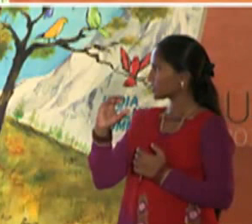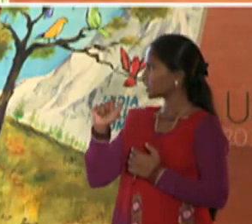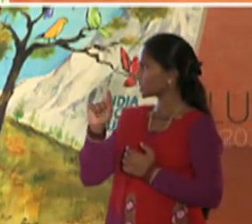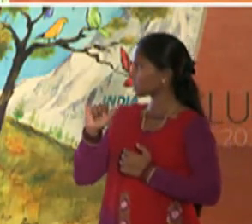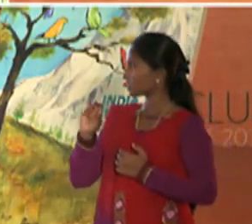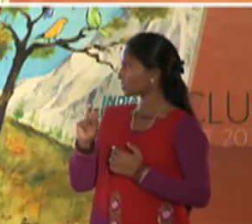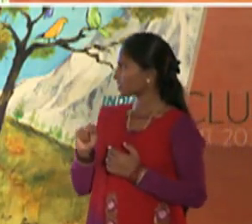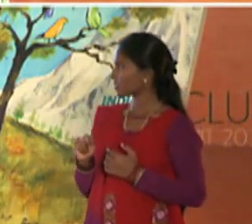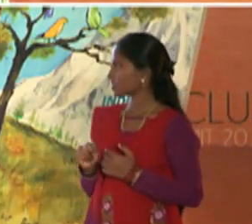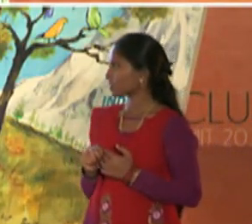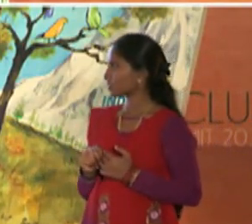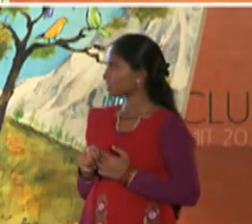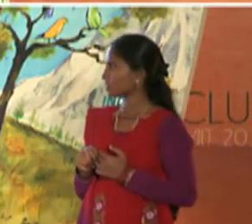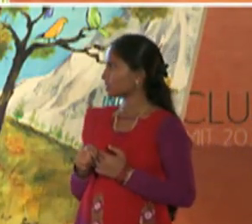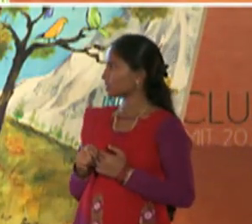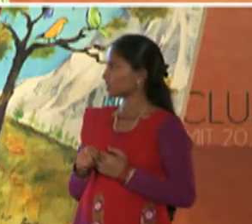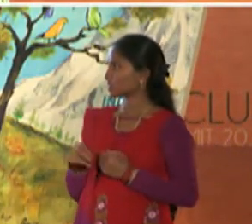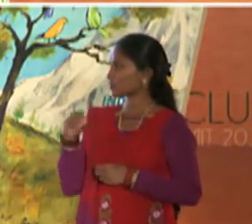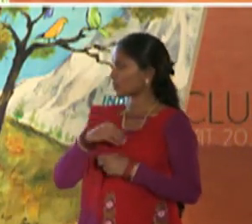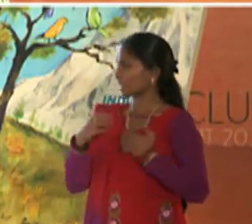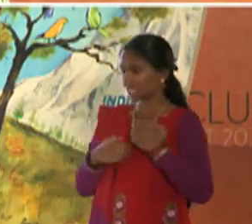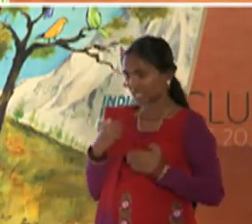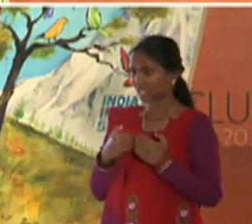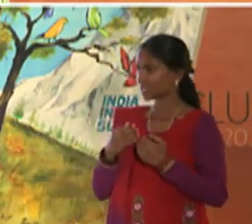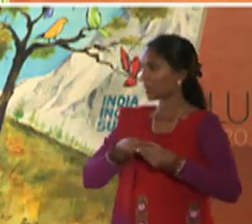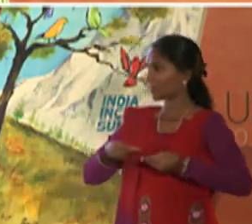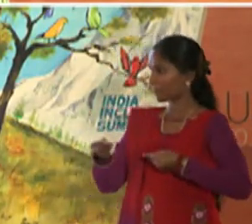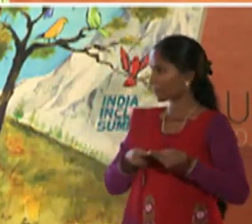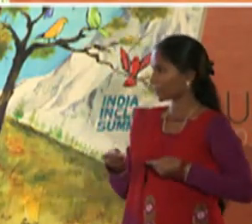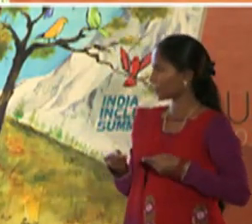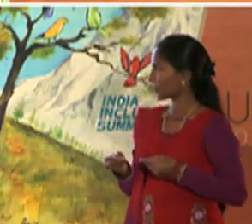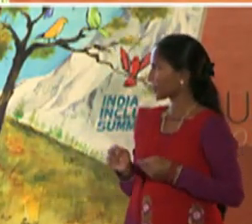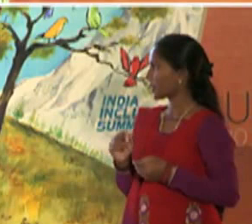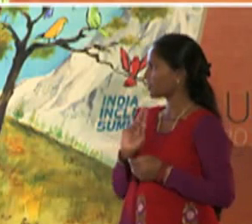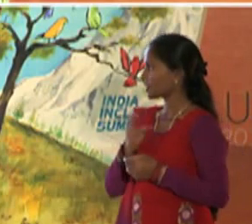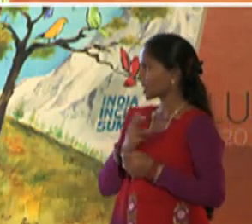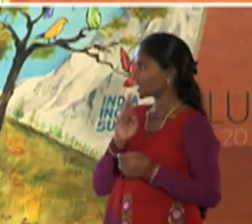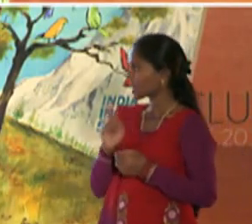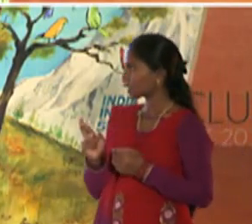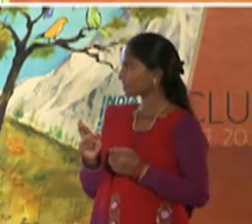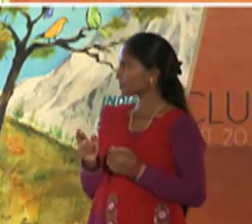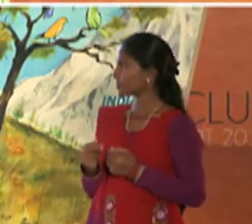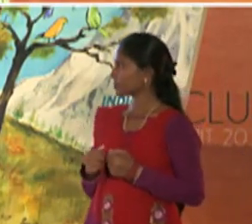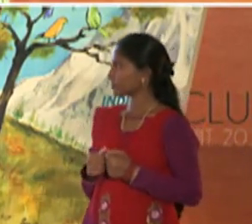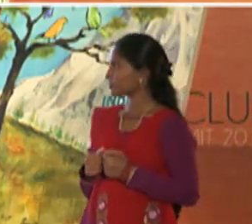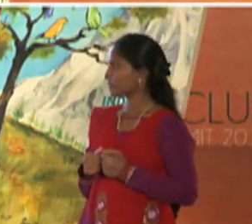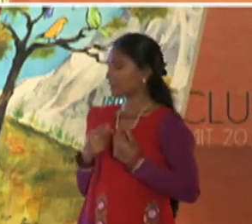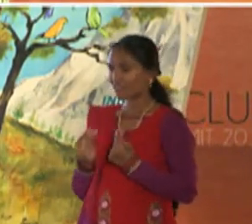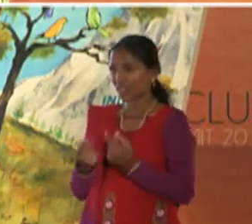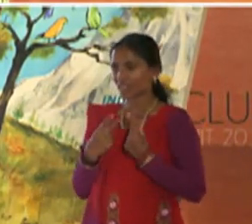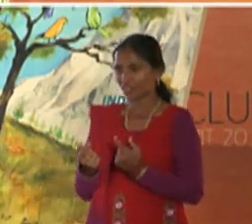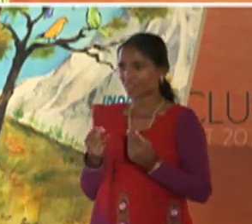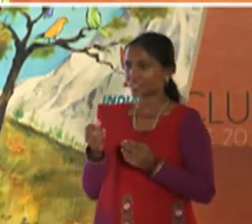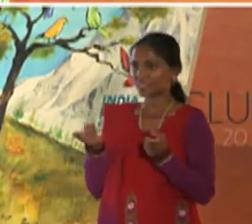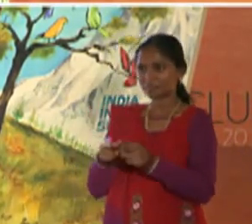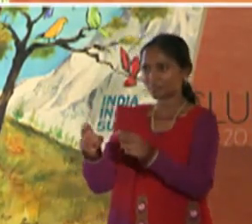we are in, it's a frenzied and crazy business. So what people do is, like, we want really fast, everything should happen really fast, and